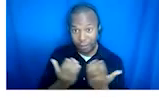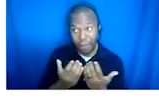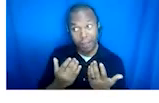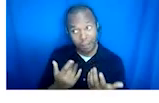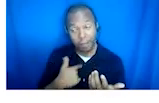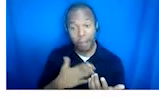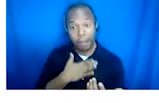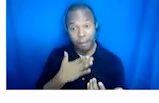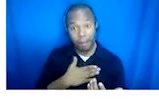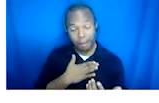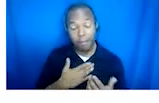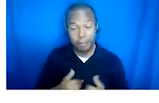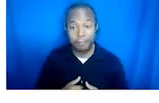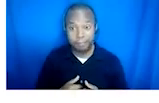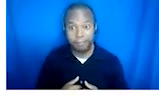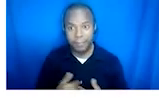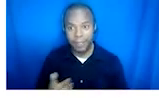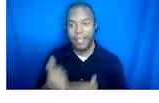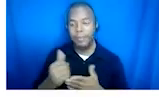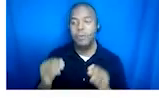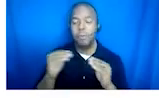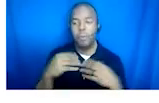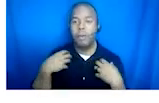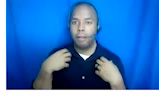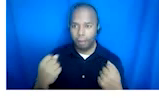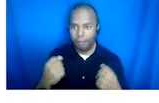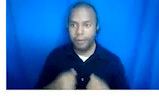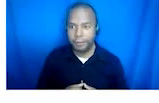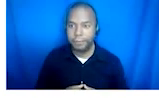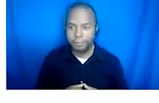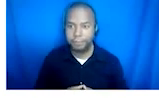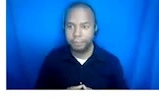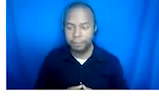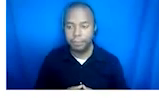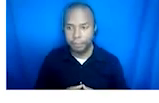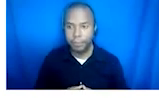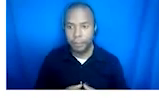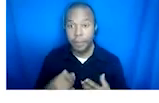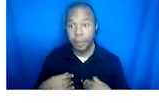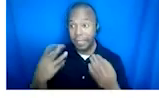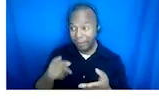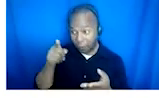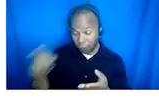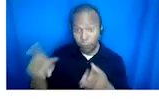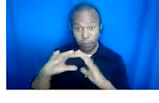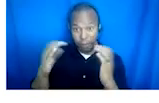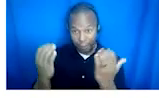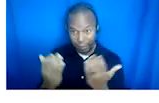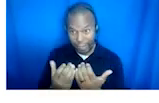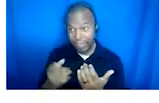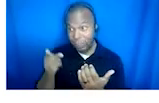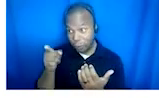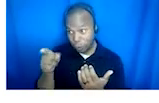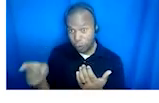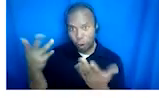That instills confidence to me that I'm going to give you my course and that you've been highly trained and you've actually